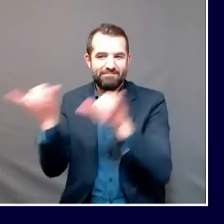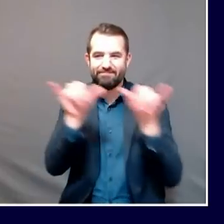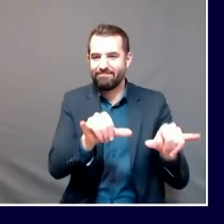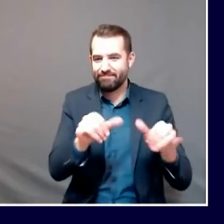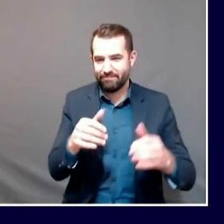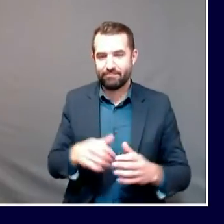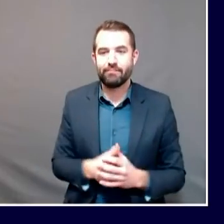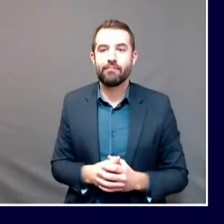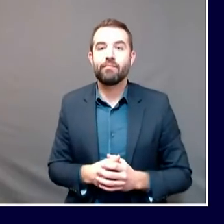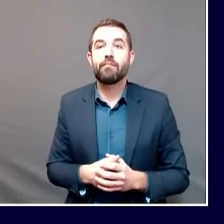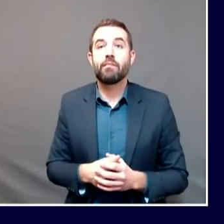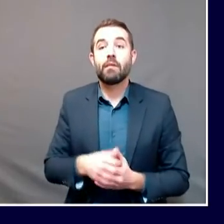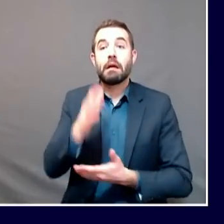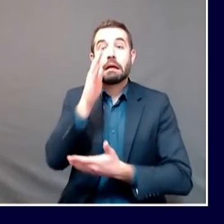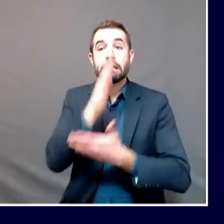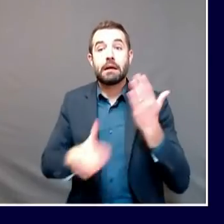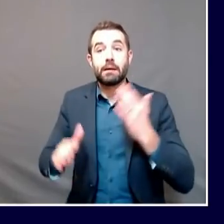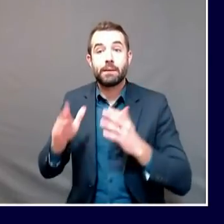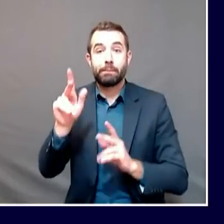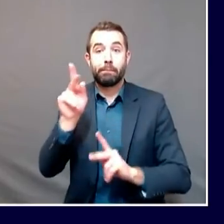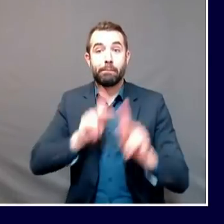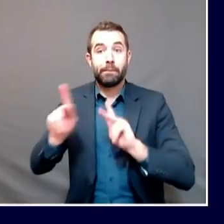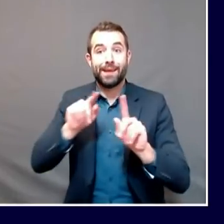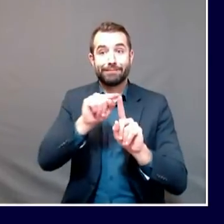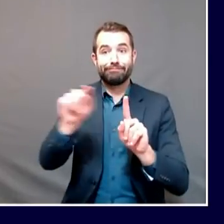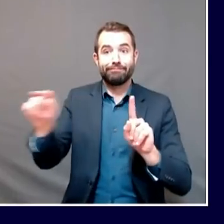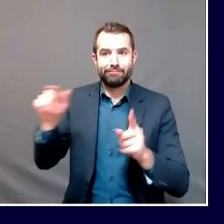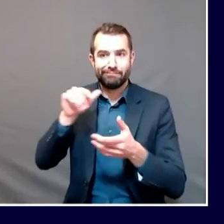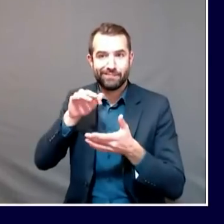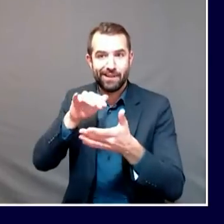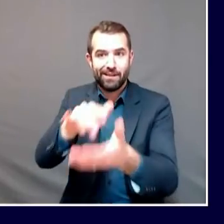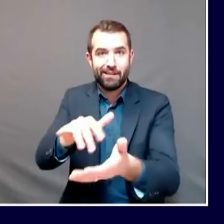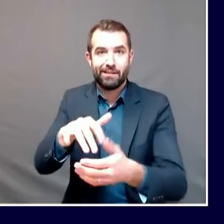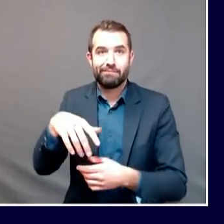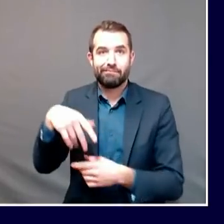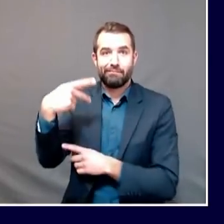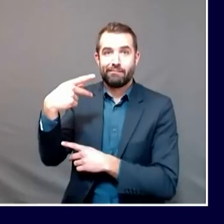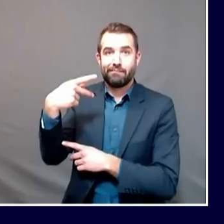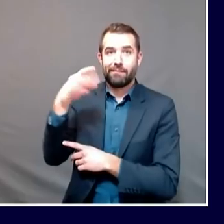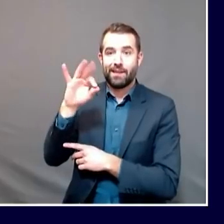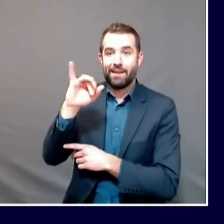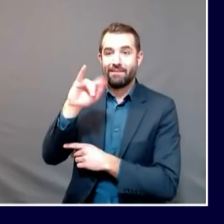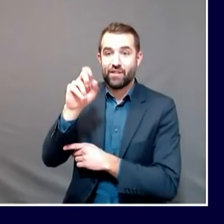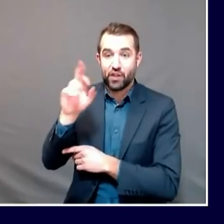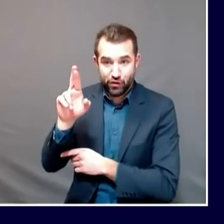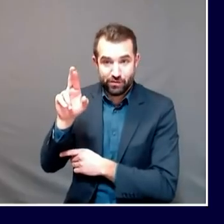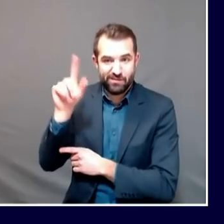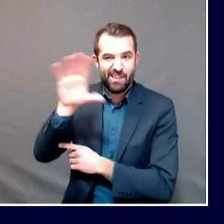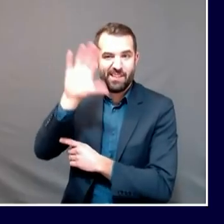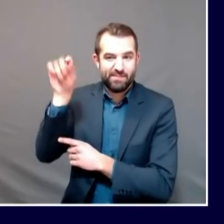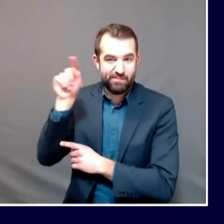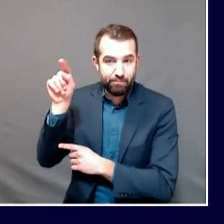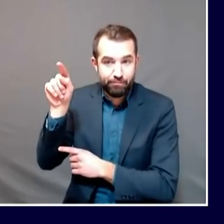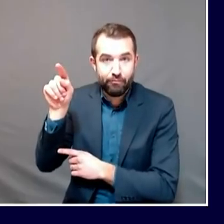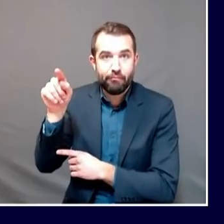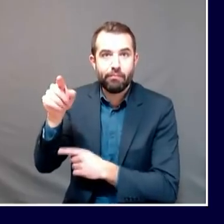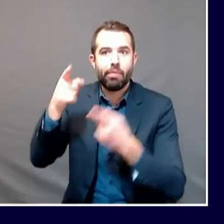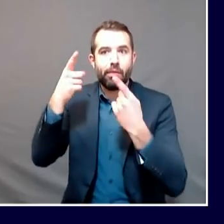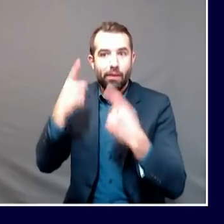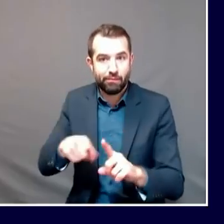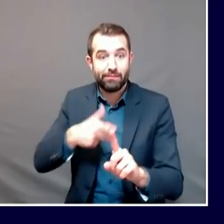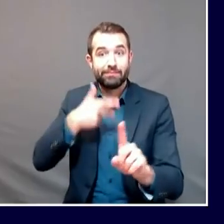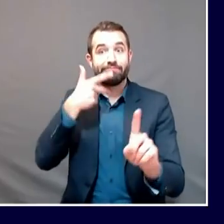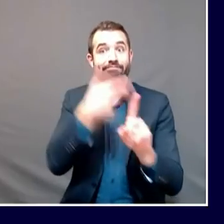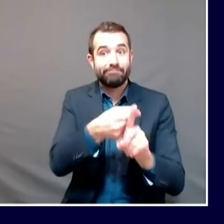For example, in the Pfizer study, about half of the folks developed fatigue. There were other side effects too that occurred